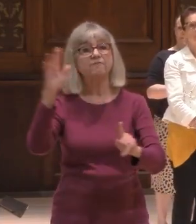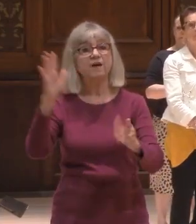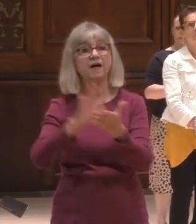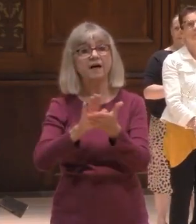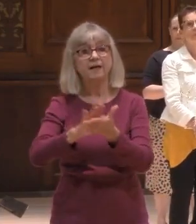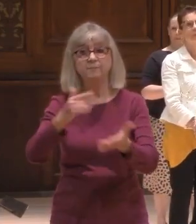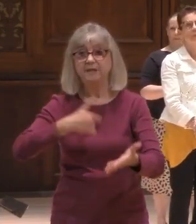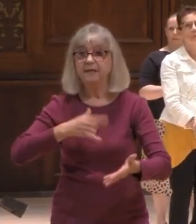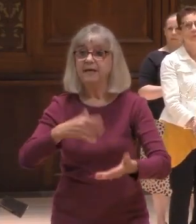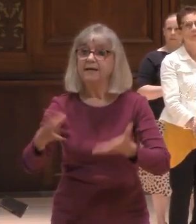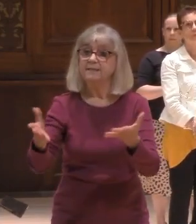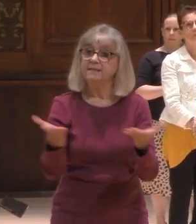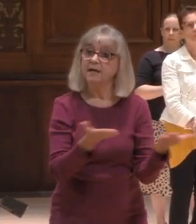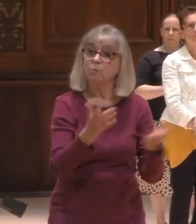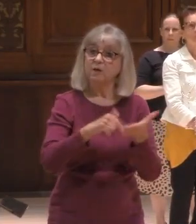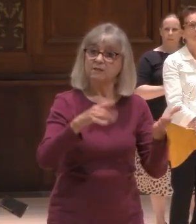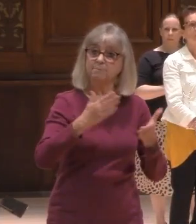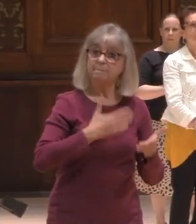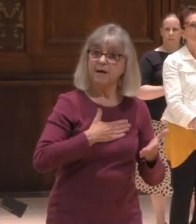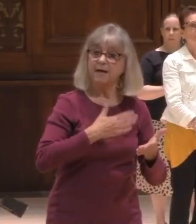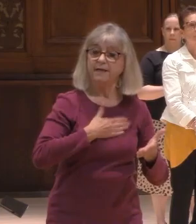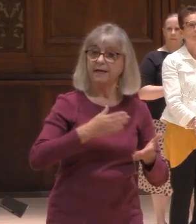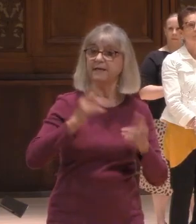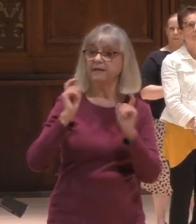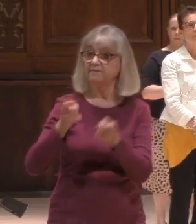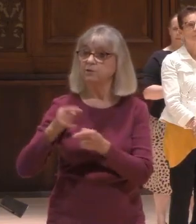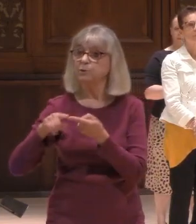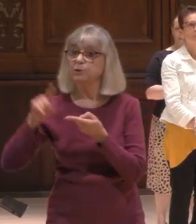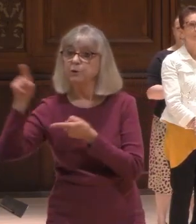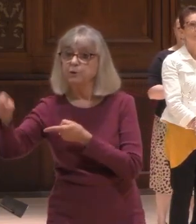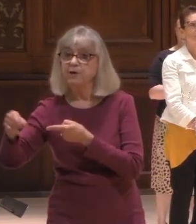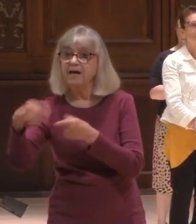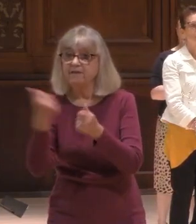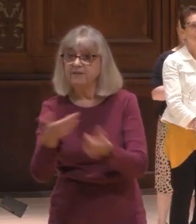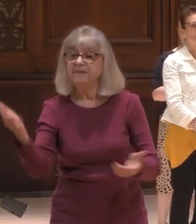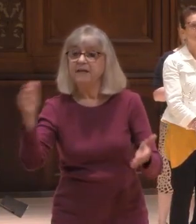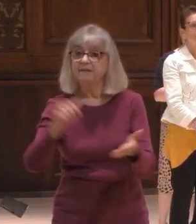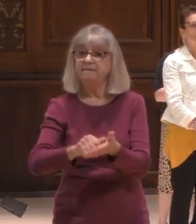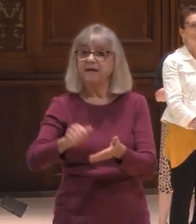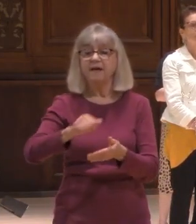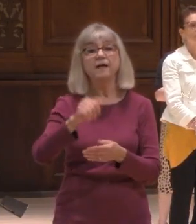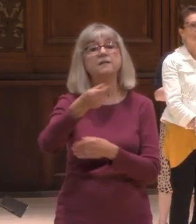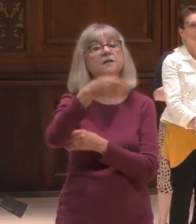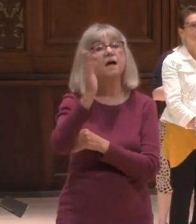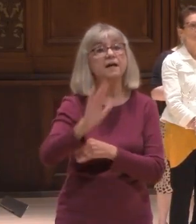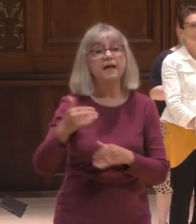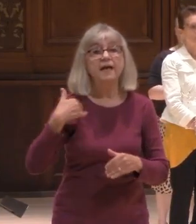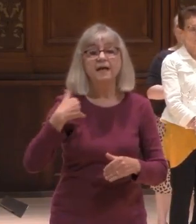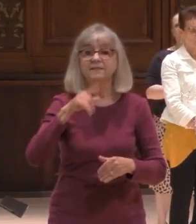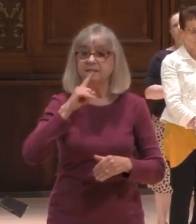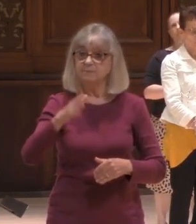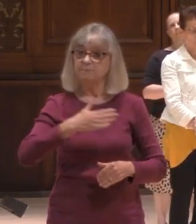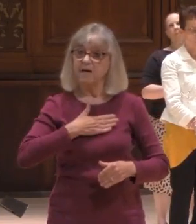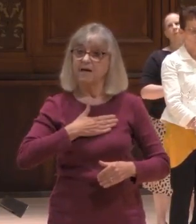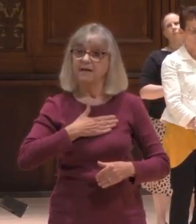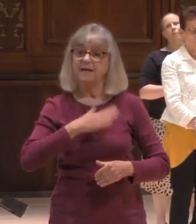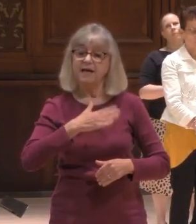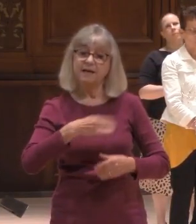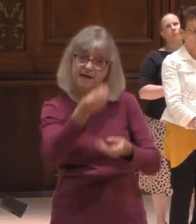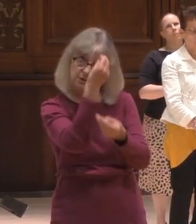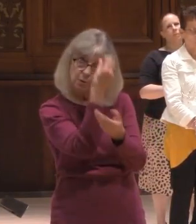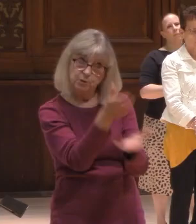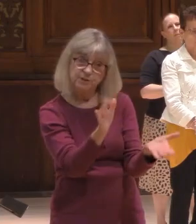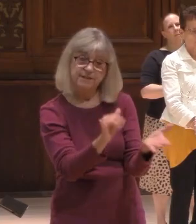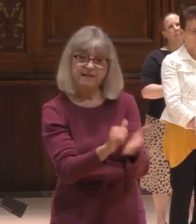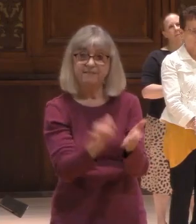declaring it to you. Everything that Abba God has is mine. For this reason, I told you that